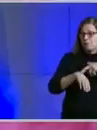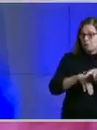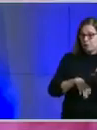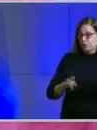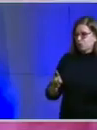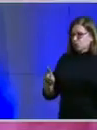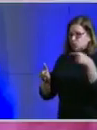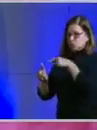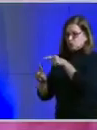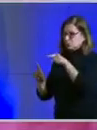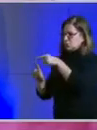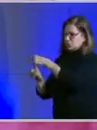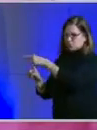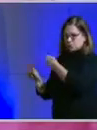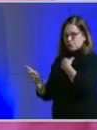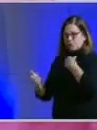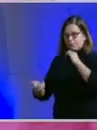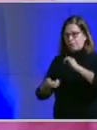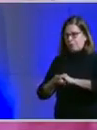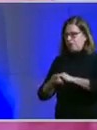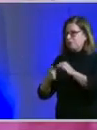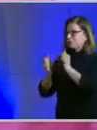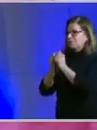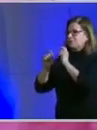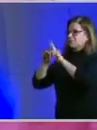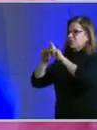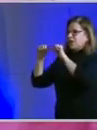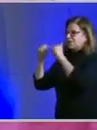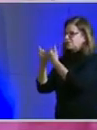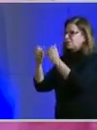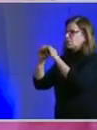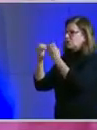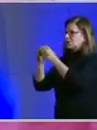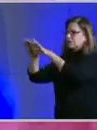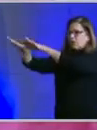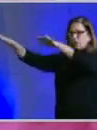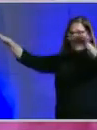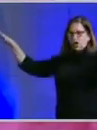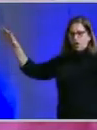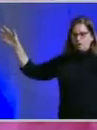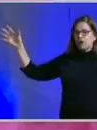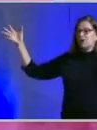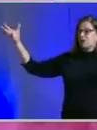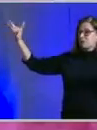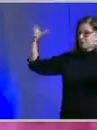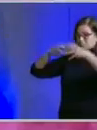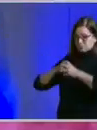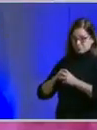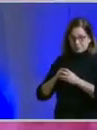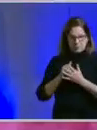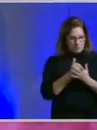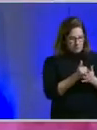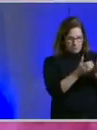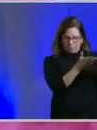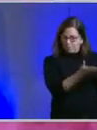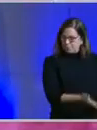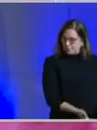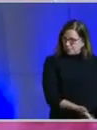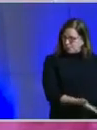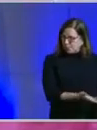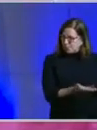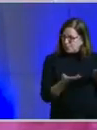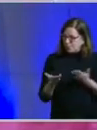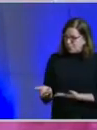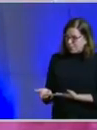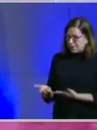our other agencies, the work that we're doing to support the efforts in DYRS, the Department of Corrections and the work that they're doing around